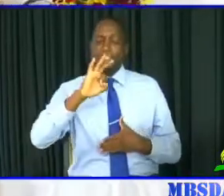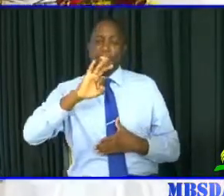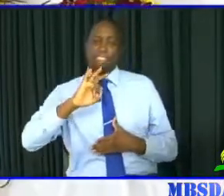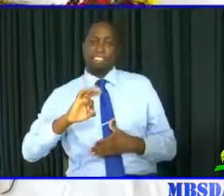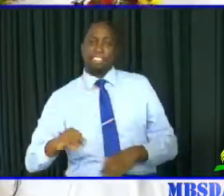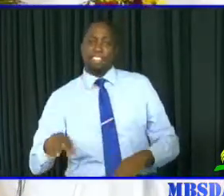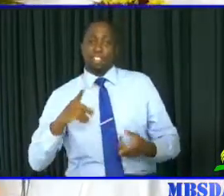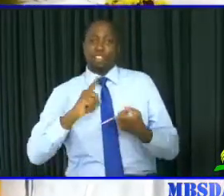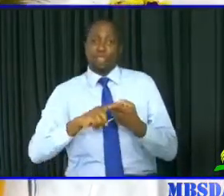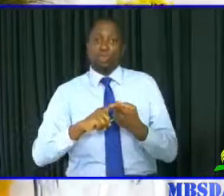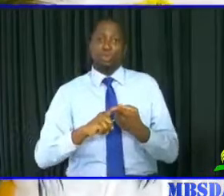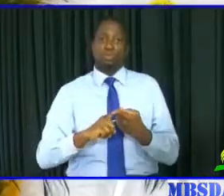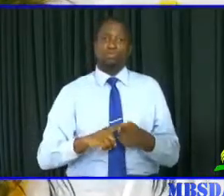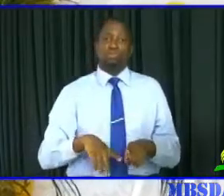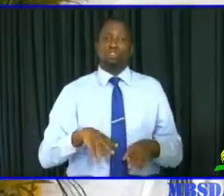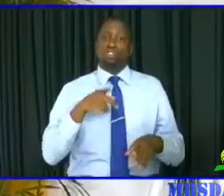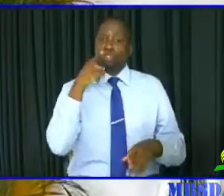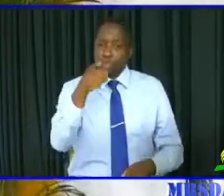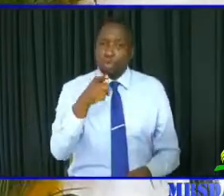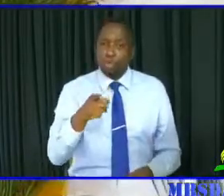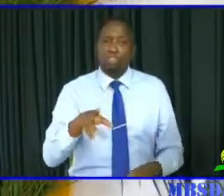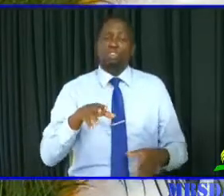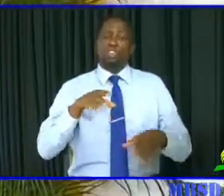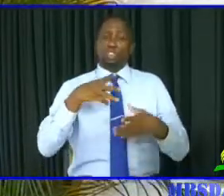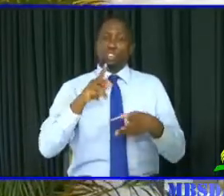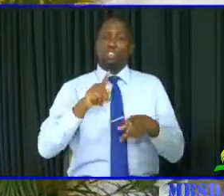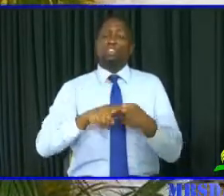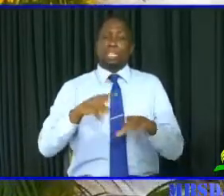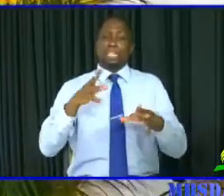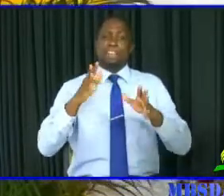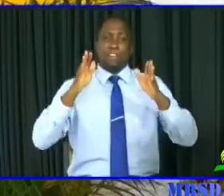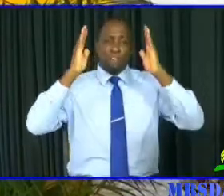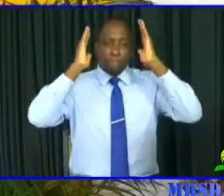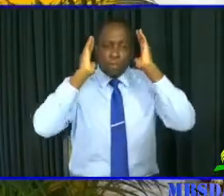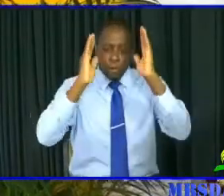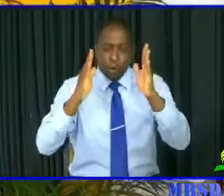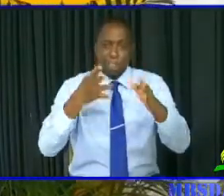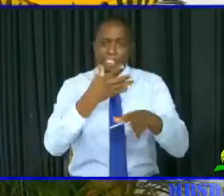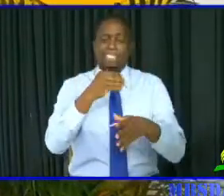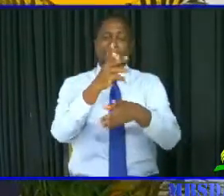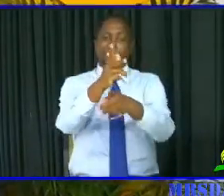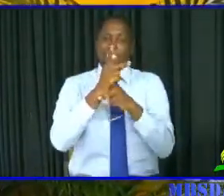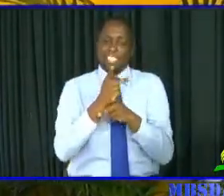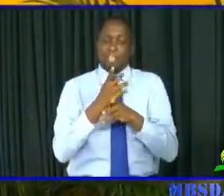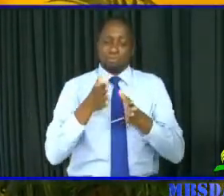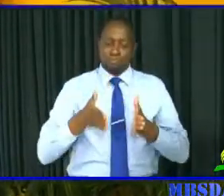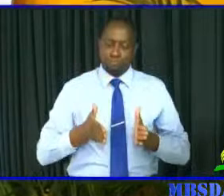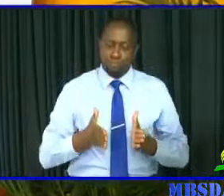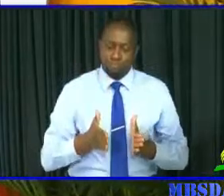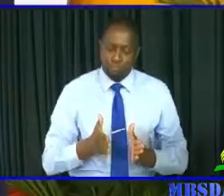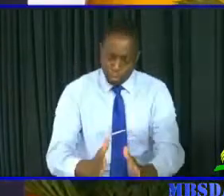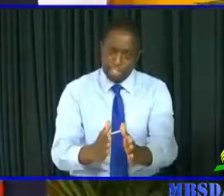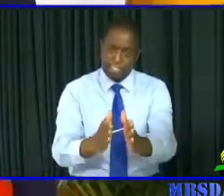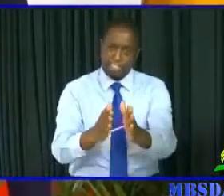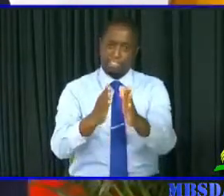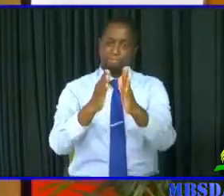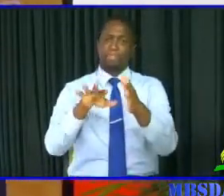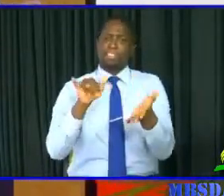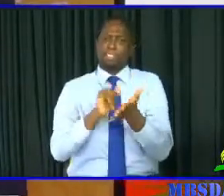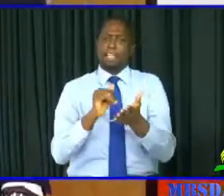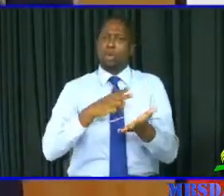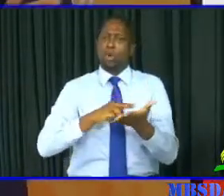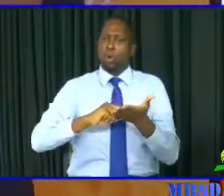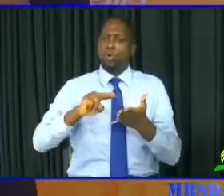Holy Spirit to you so you can keep on the straight and the narrow way. That's what the Holy Spirit